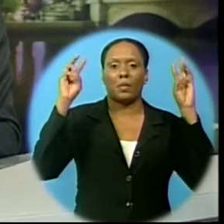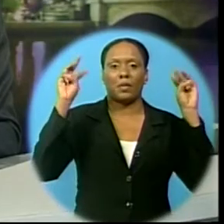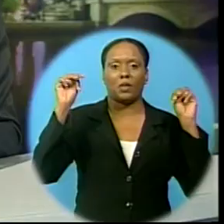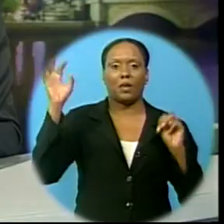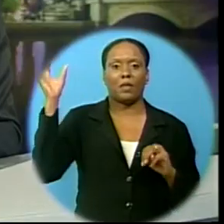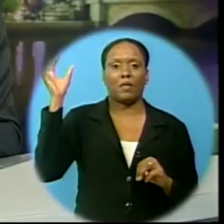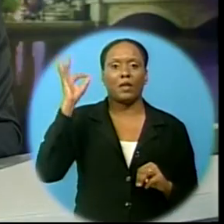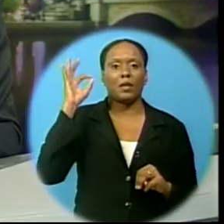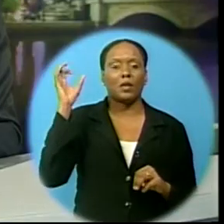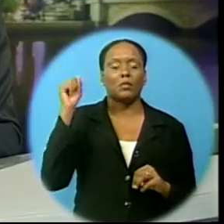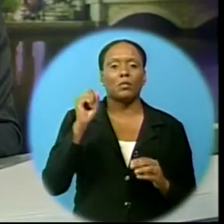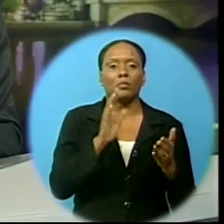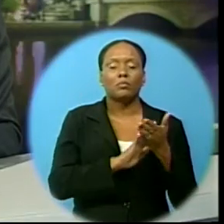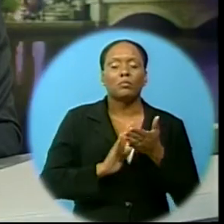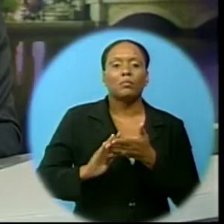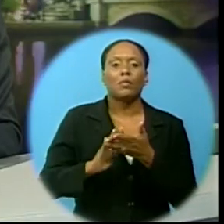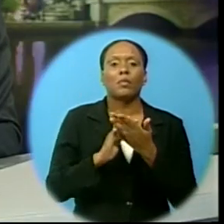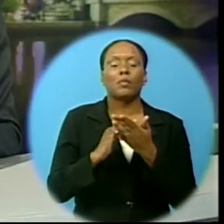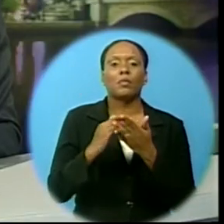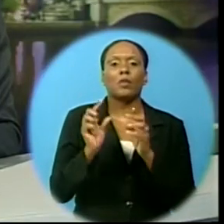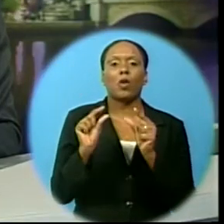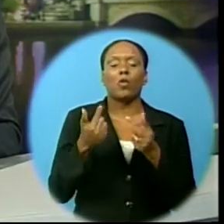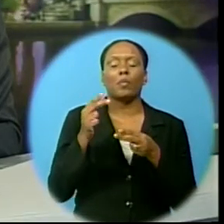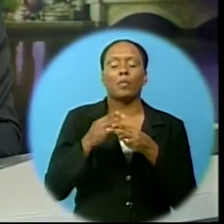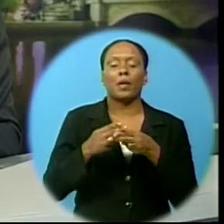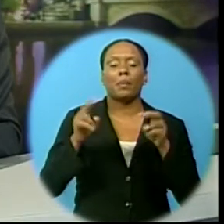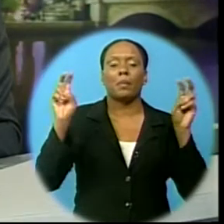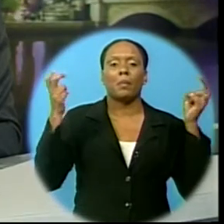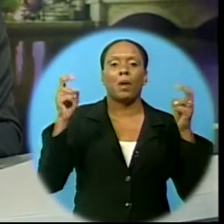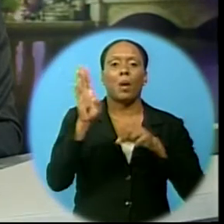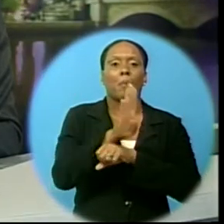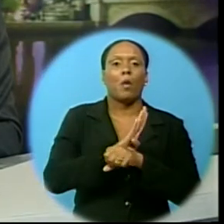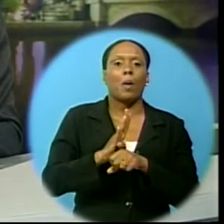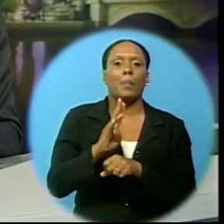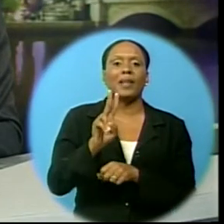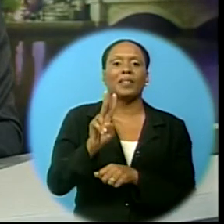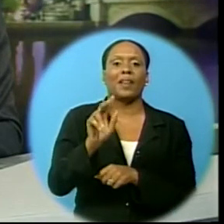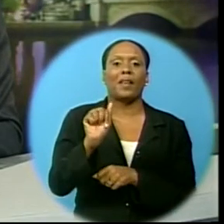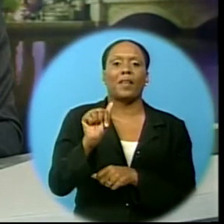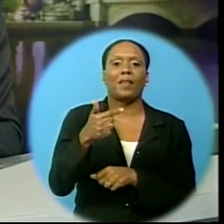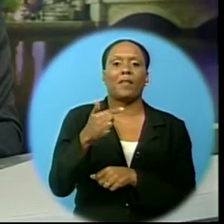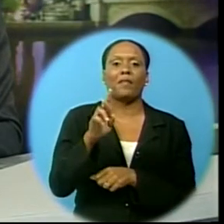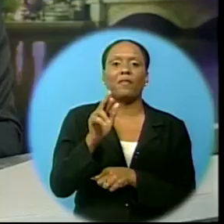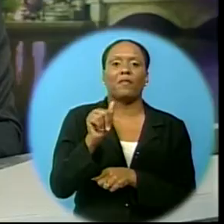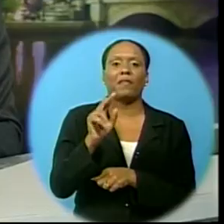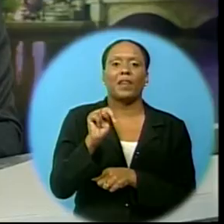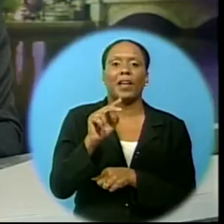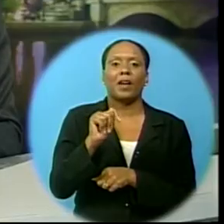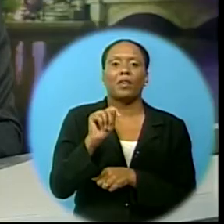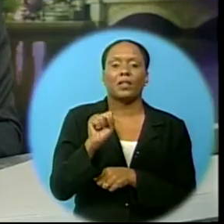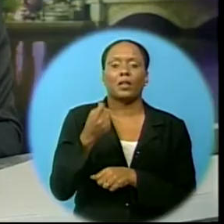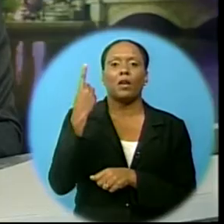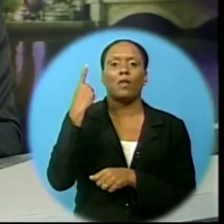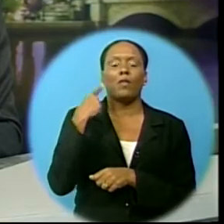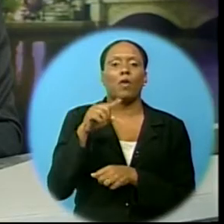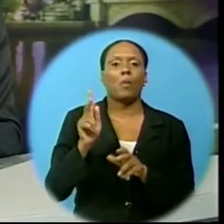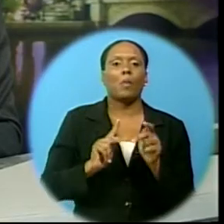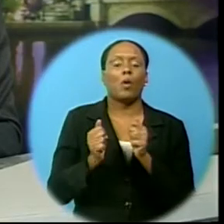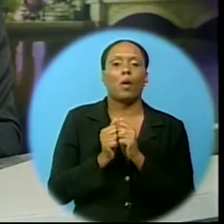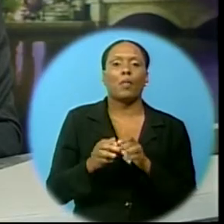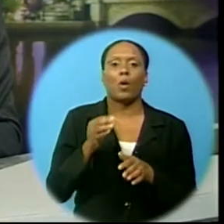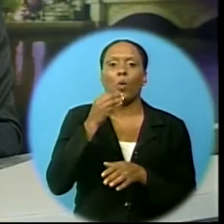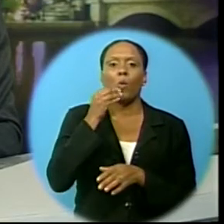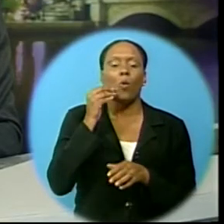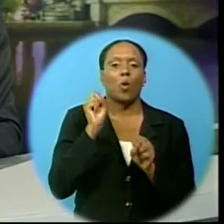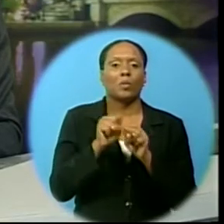Prime Minister Fundell Stewart has lauded the Barbados Vagrants and Homeless Society for the impressive work it has been doing for that vulnerable segment